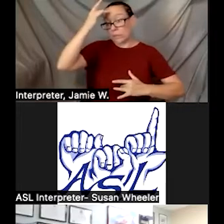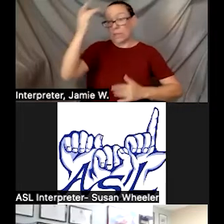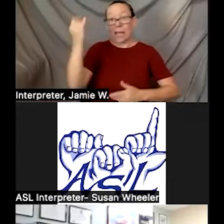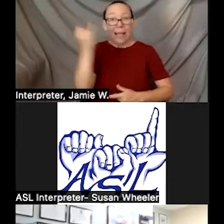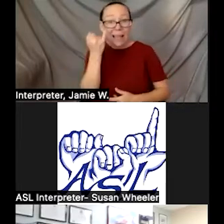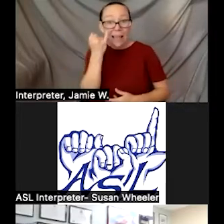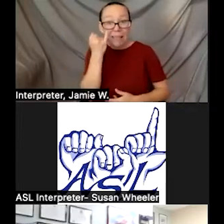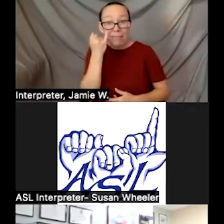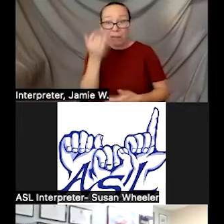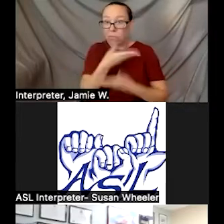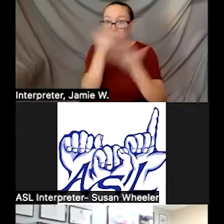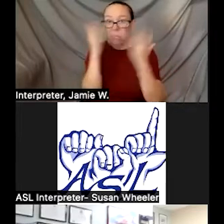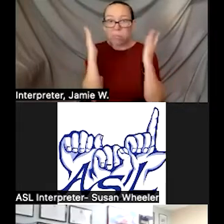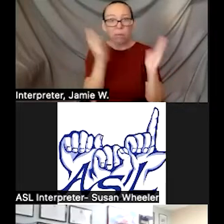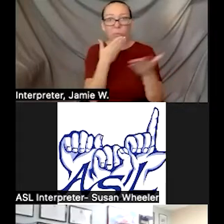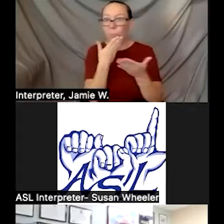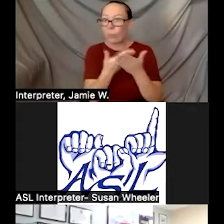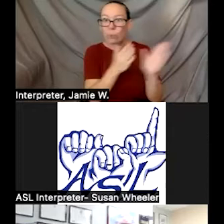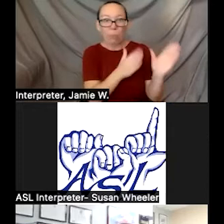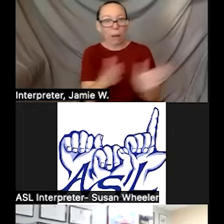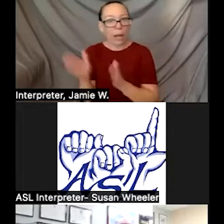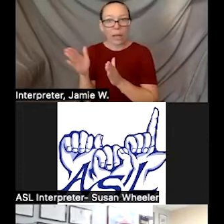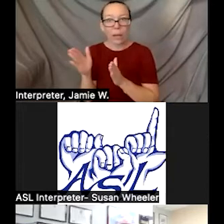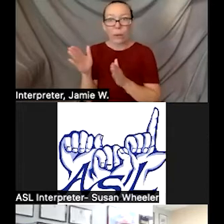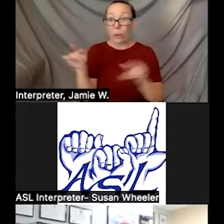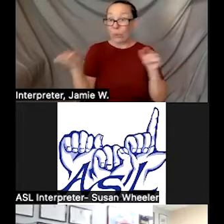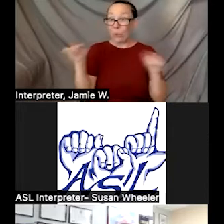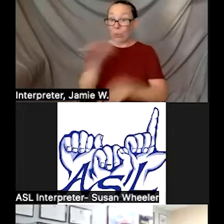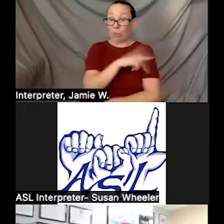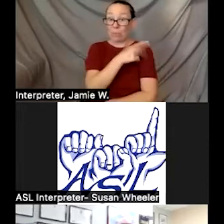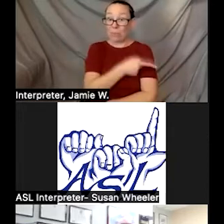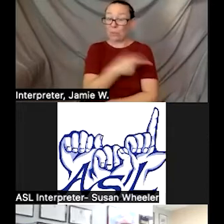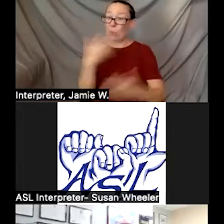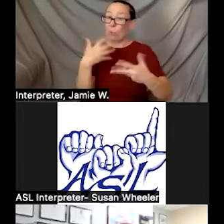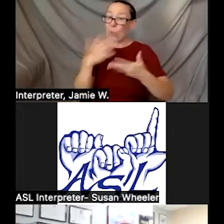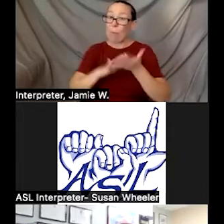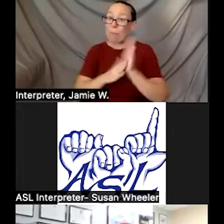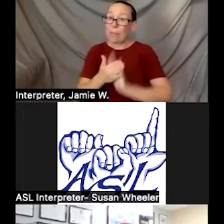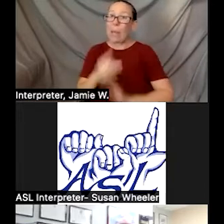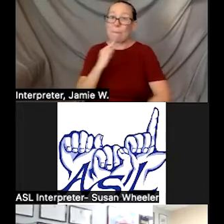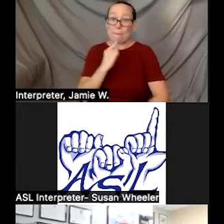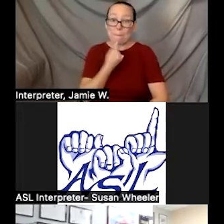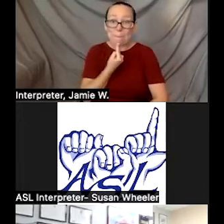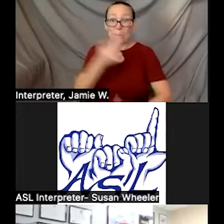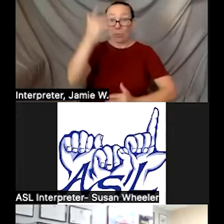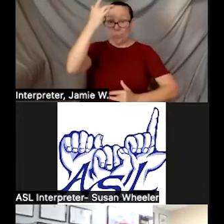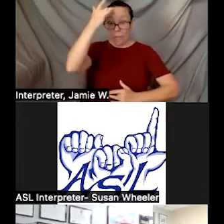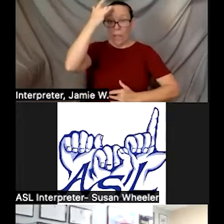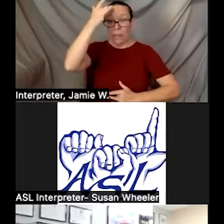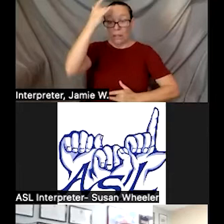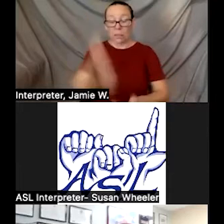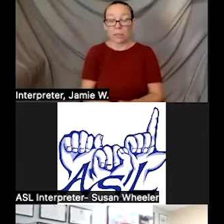planning with this community, that those patients become critical very, very quickly. And I've been involved